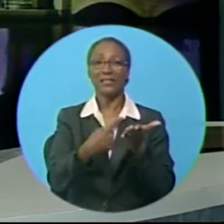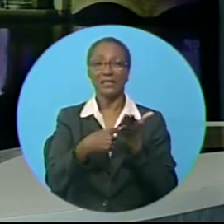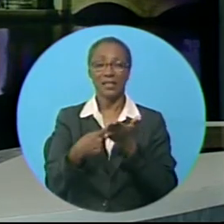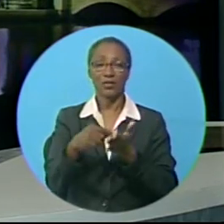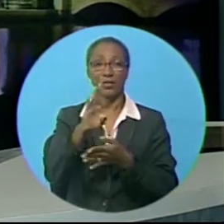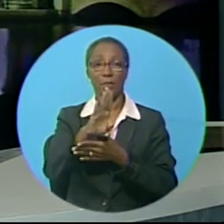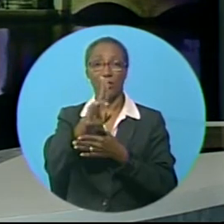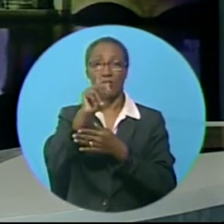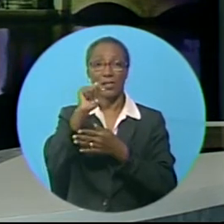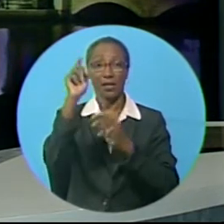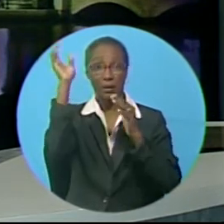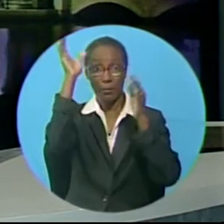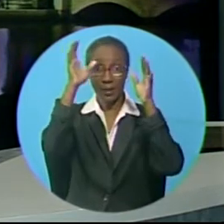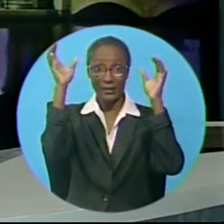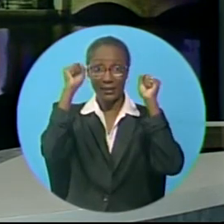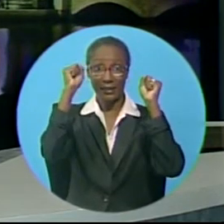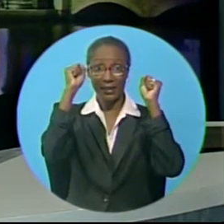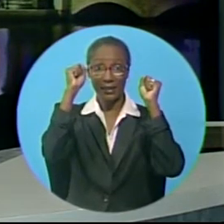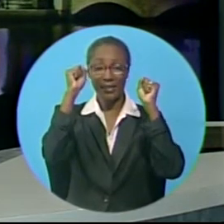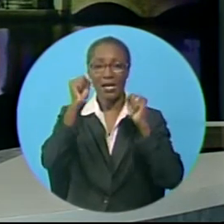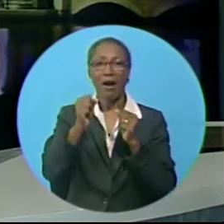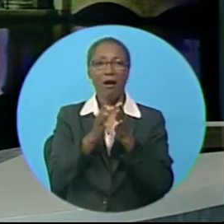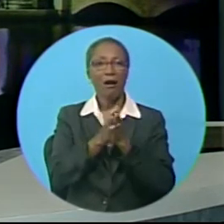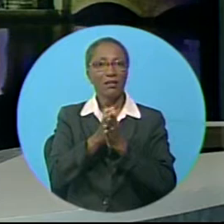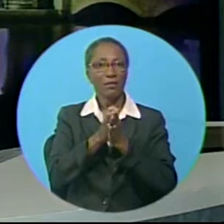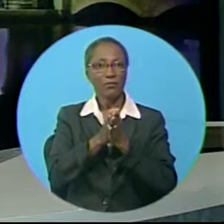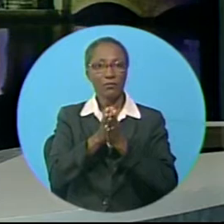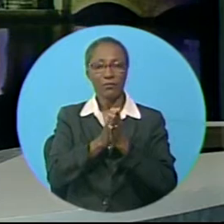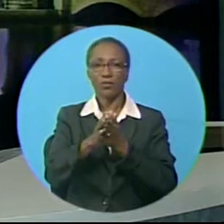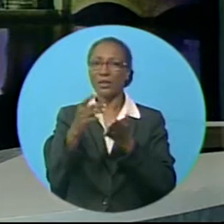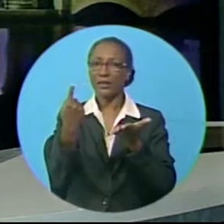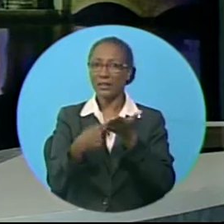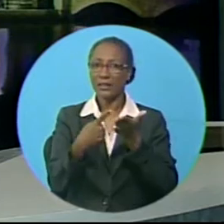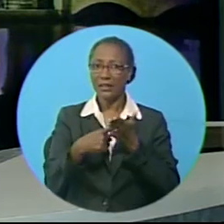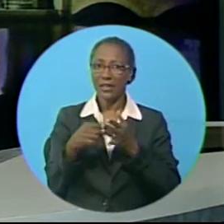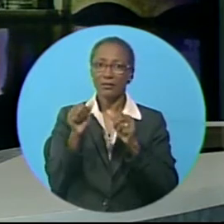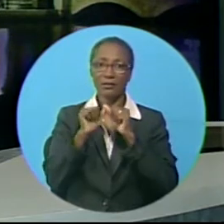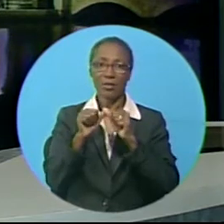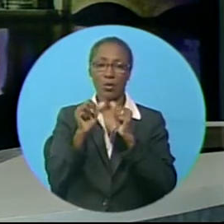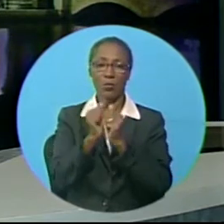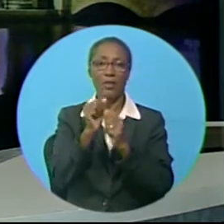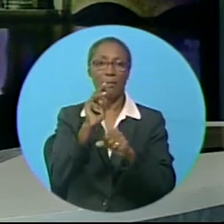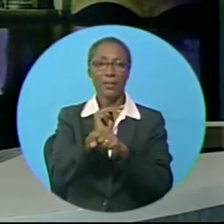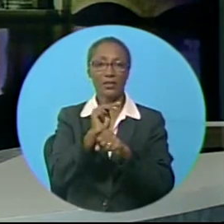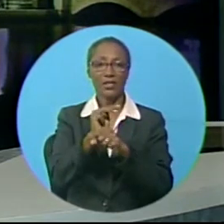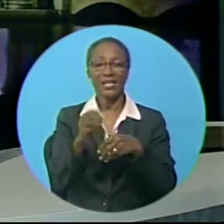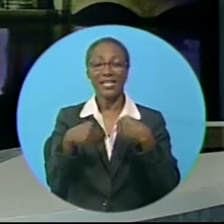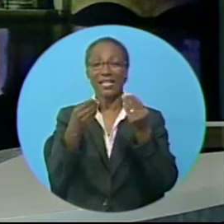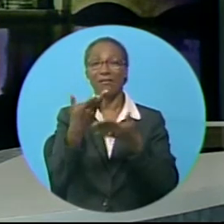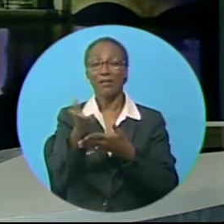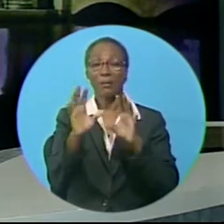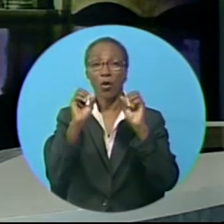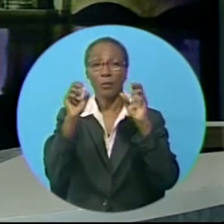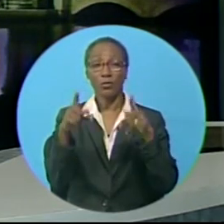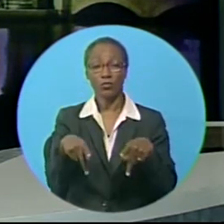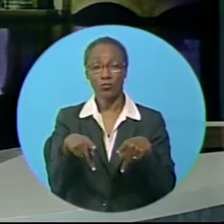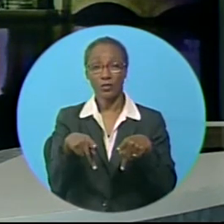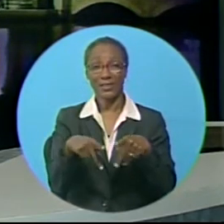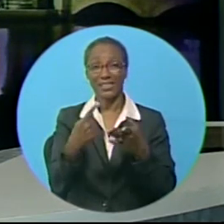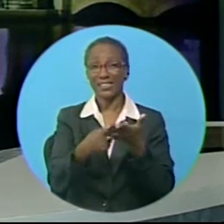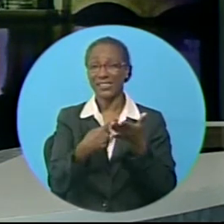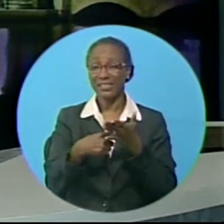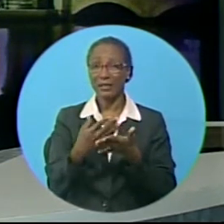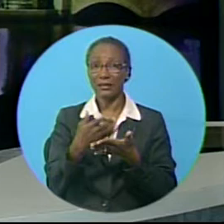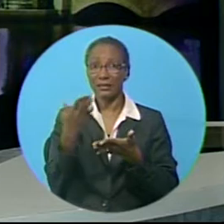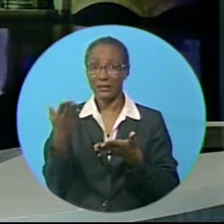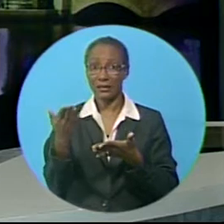are looking forward to regular discussions with the Ministry, which will give them the opportunity to discuss issues and influence policy. Mr. Shepherd